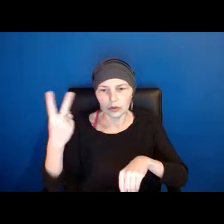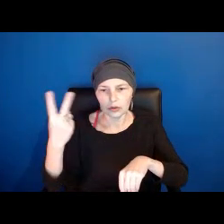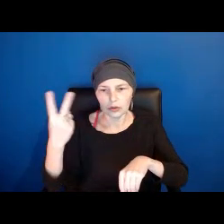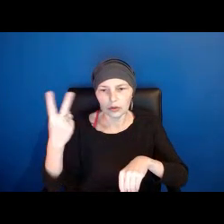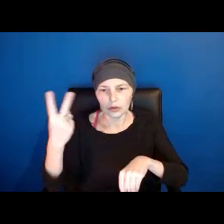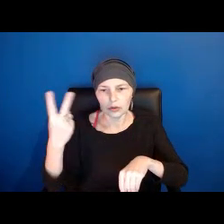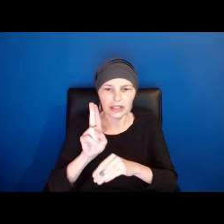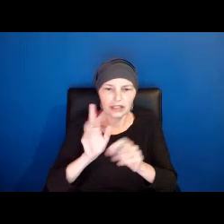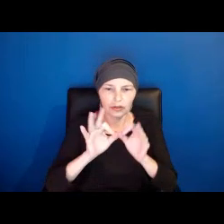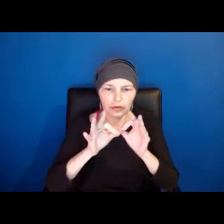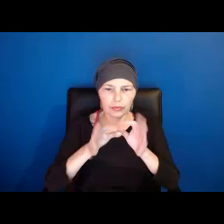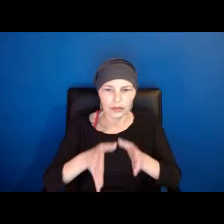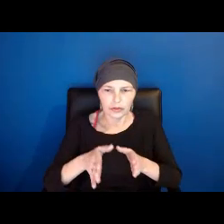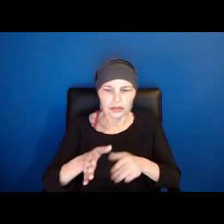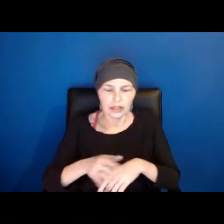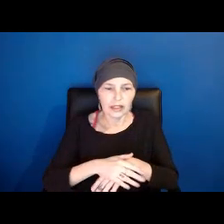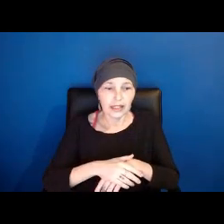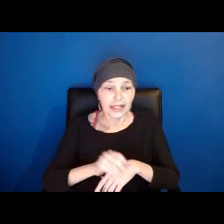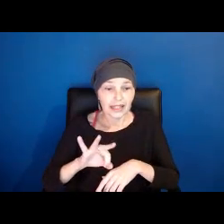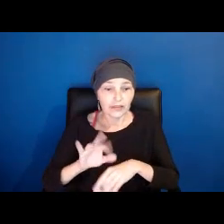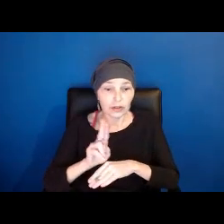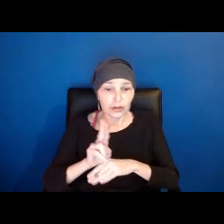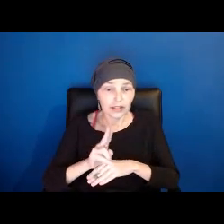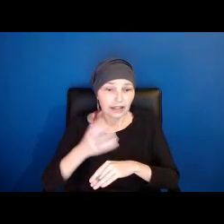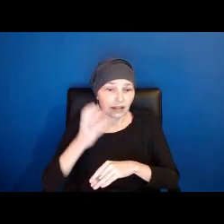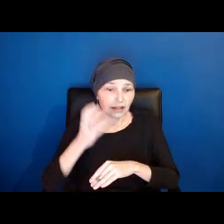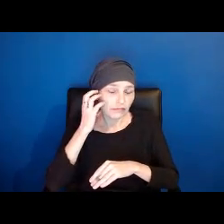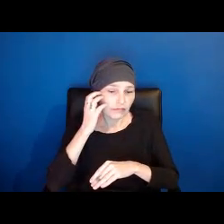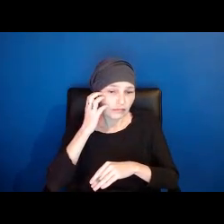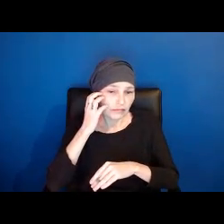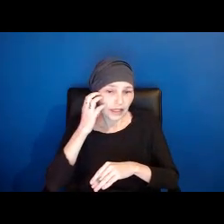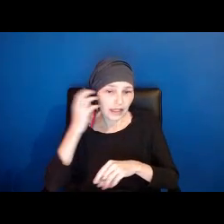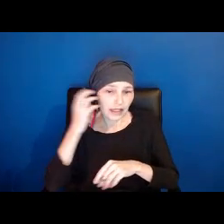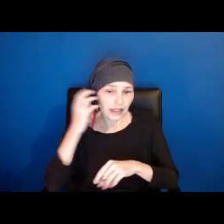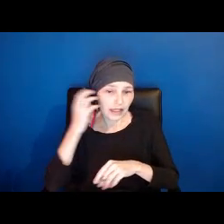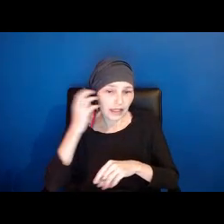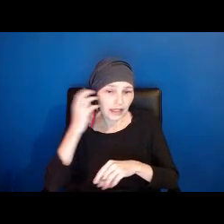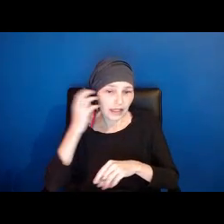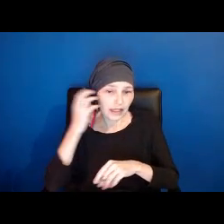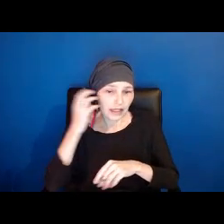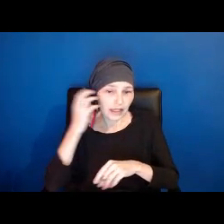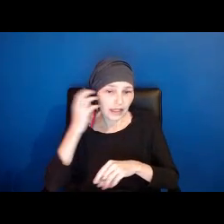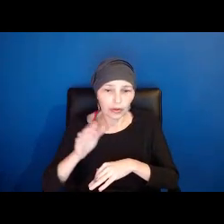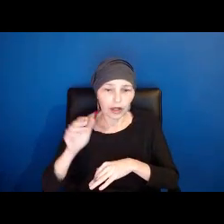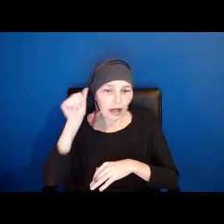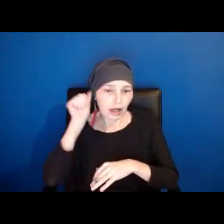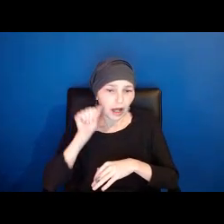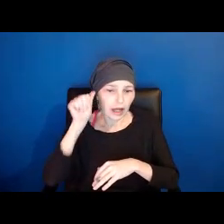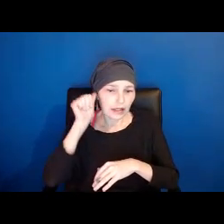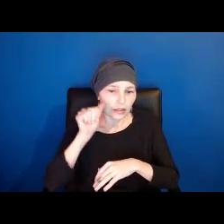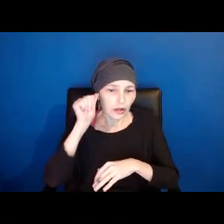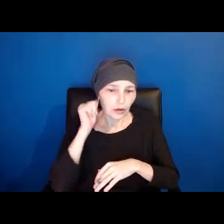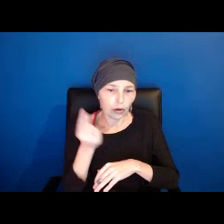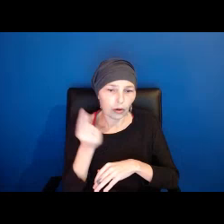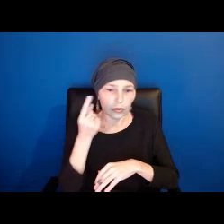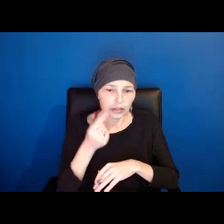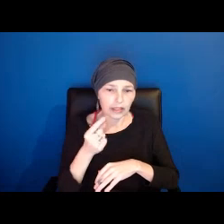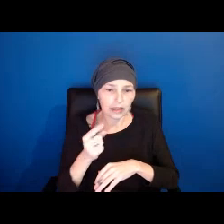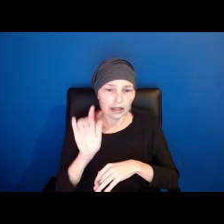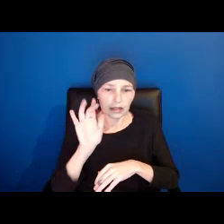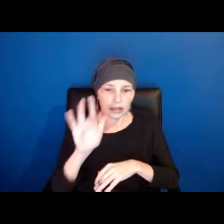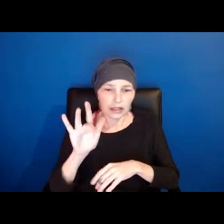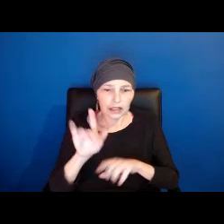cell phone to participate and you're joined via the audio only connection, you will need to press